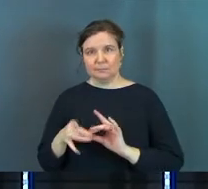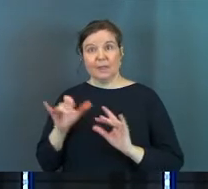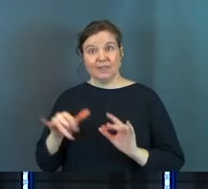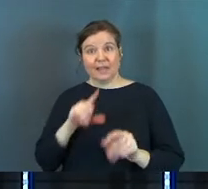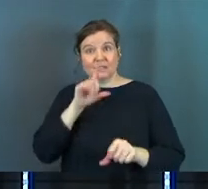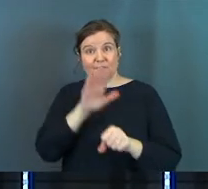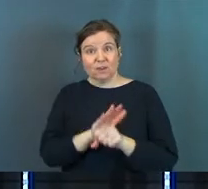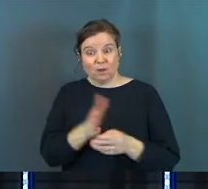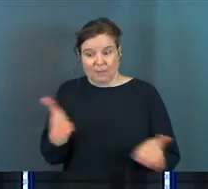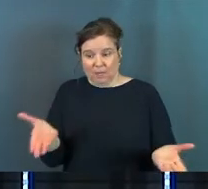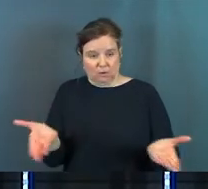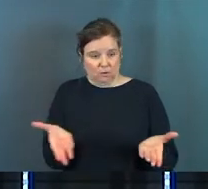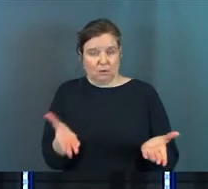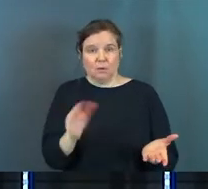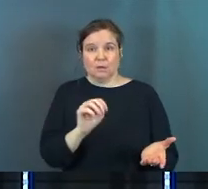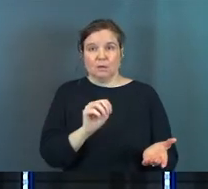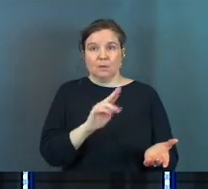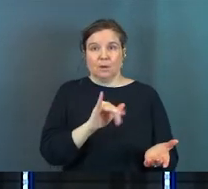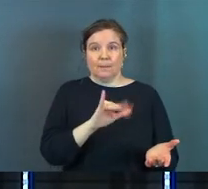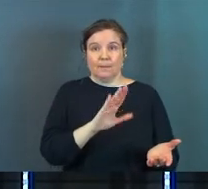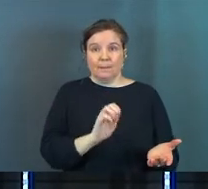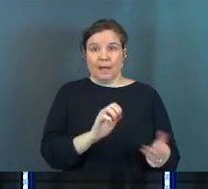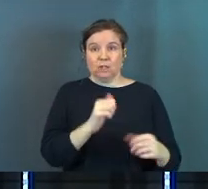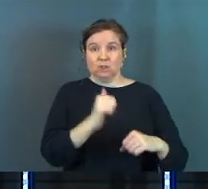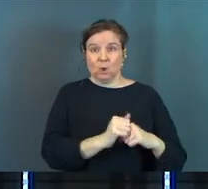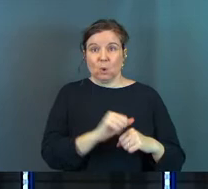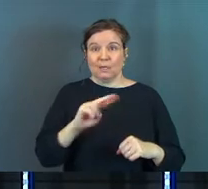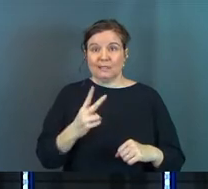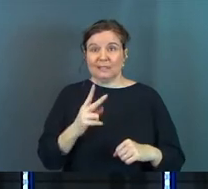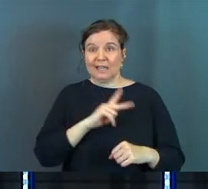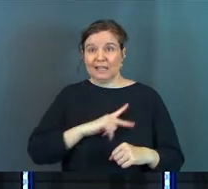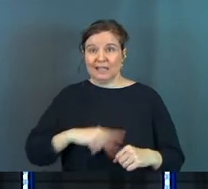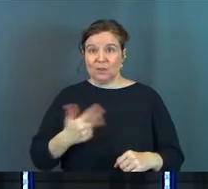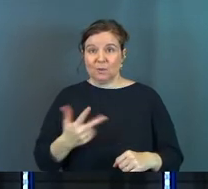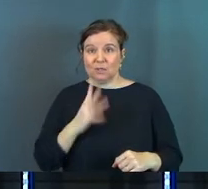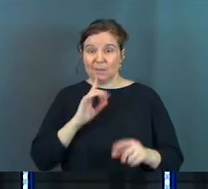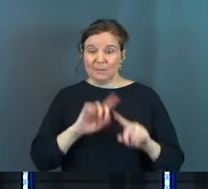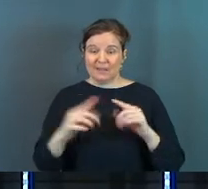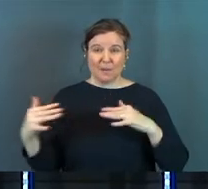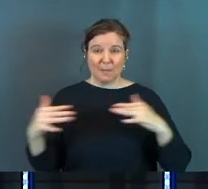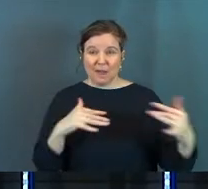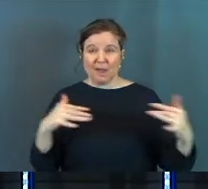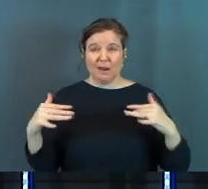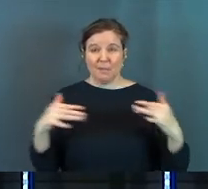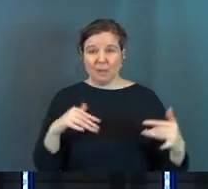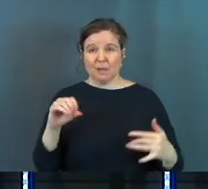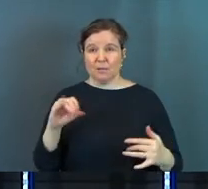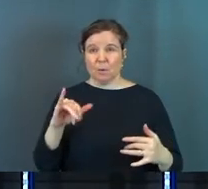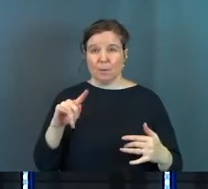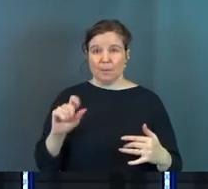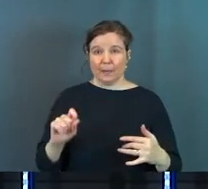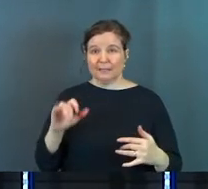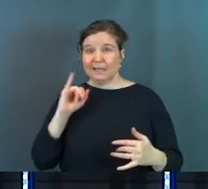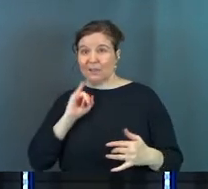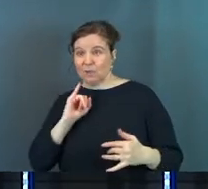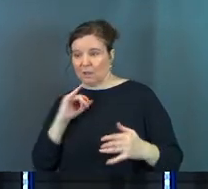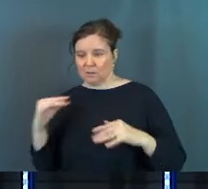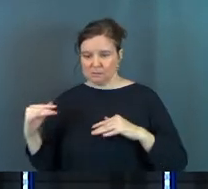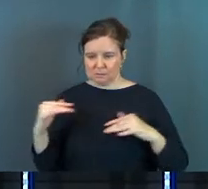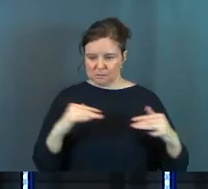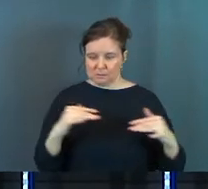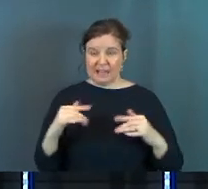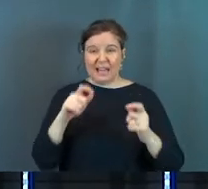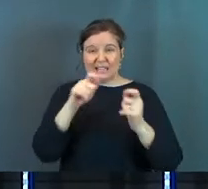that's affirmed there. You've got the Moabite stone that in 2 Kings 3 talked about all these different battles between the Moabites and the Israelites.